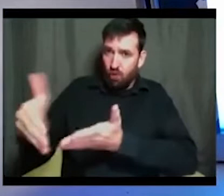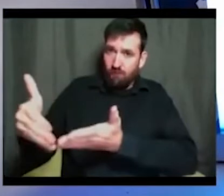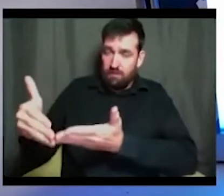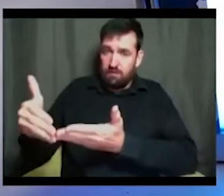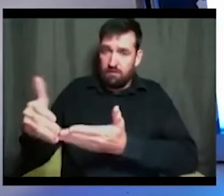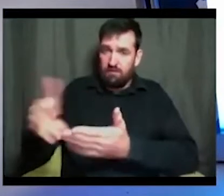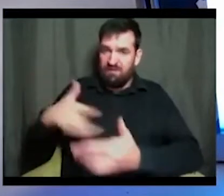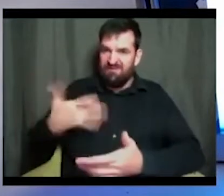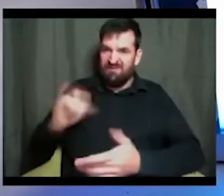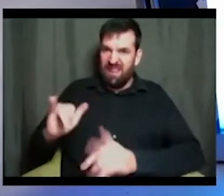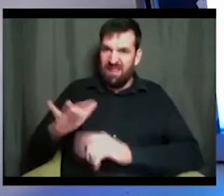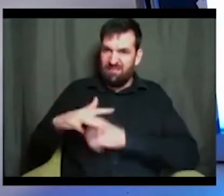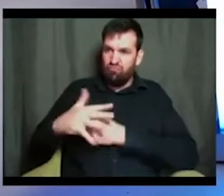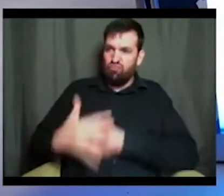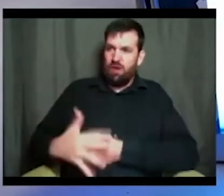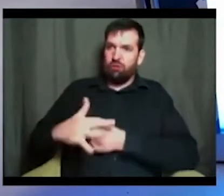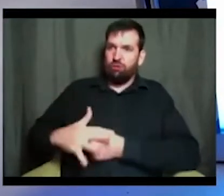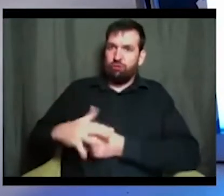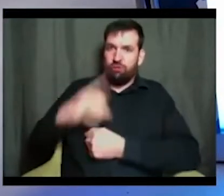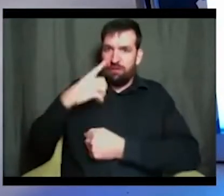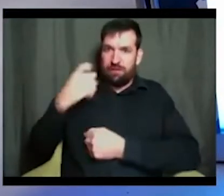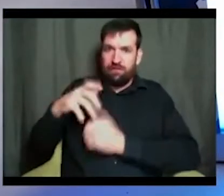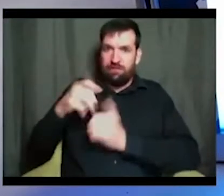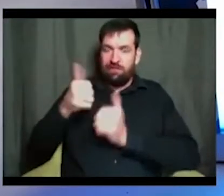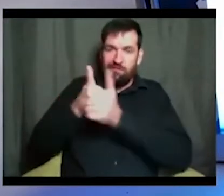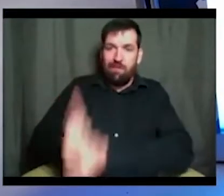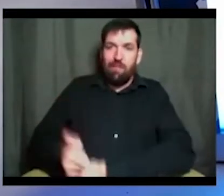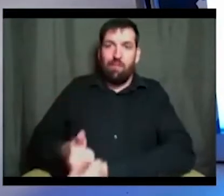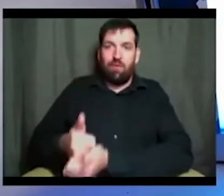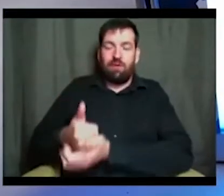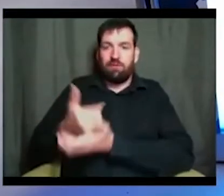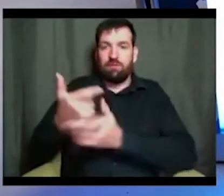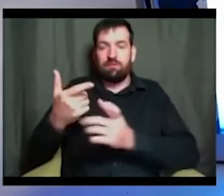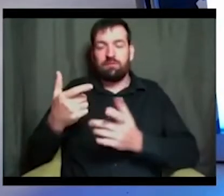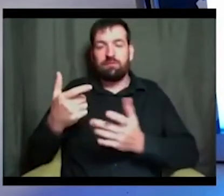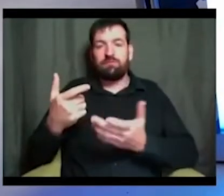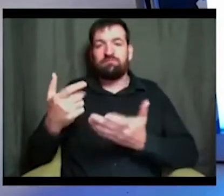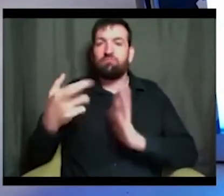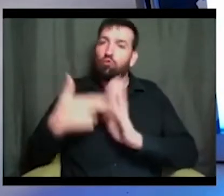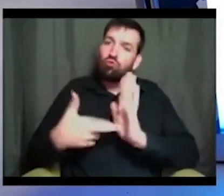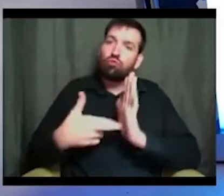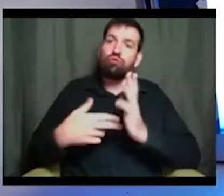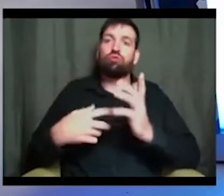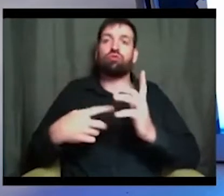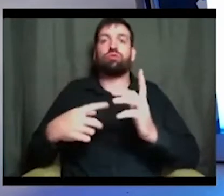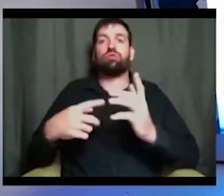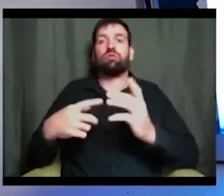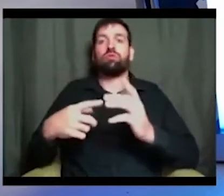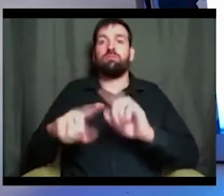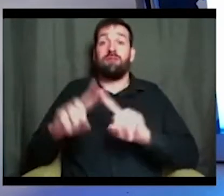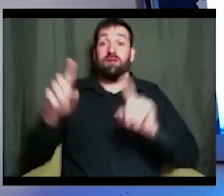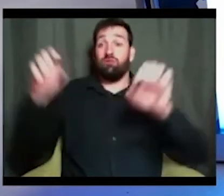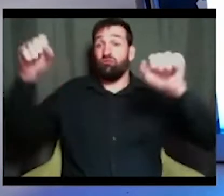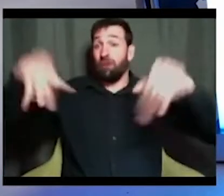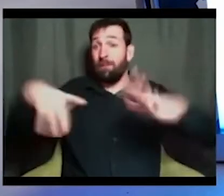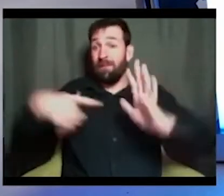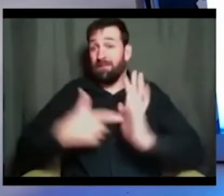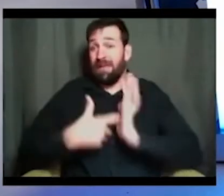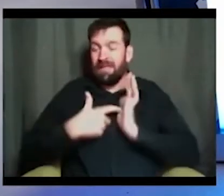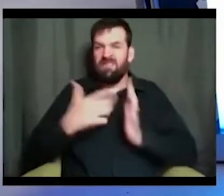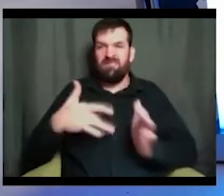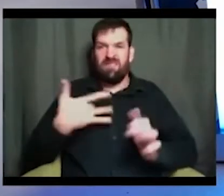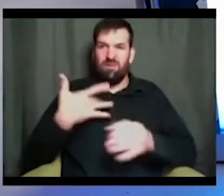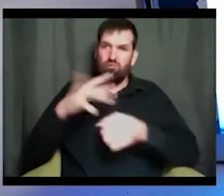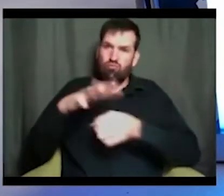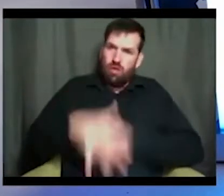pressure because they're following the guidelines when it comes to the rules. But then when it comes to lifting the mandates, they feel pressured, I think, from parents to